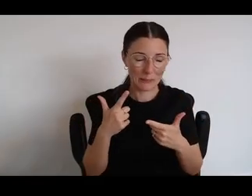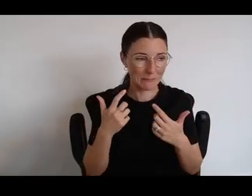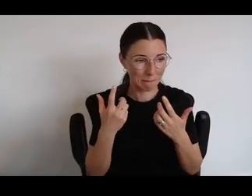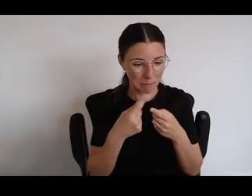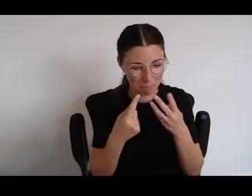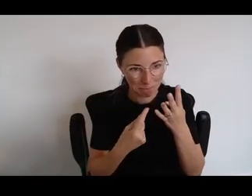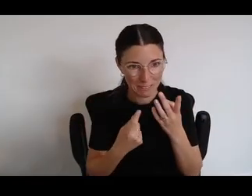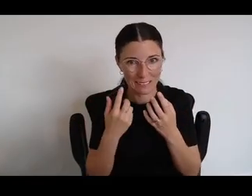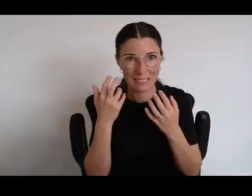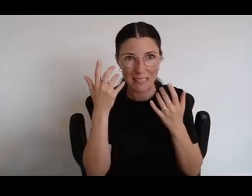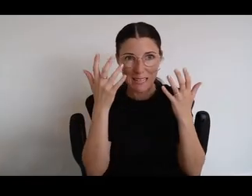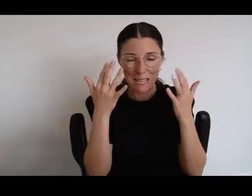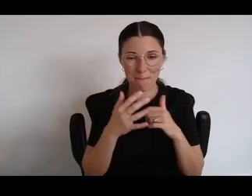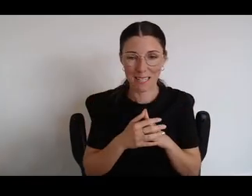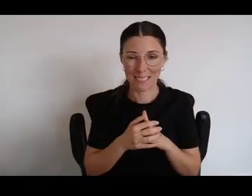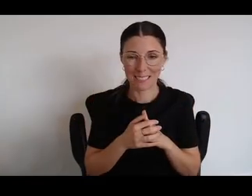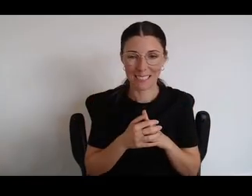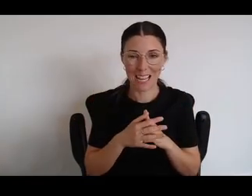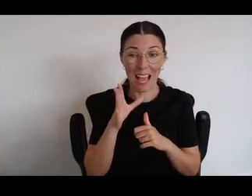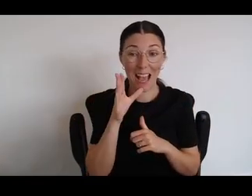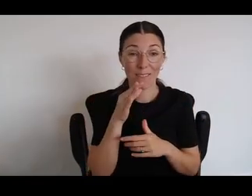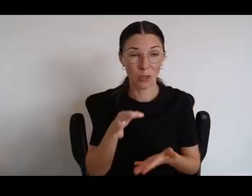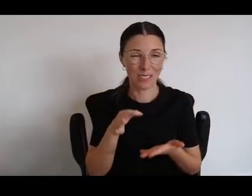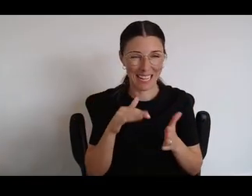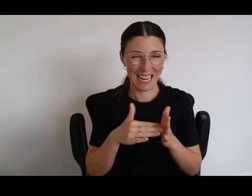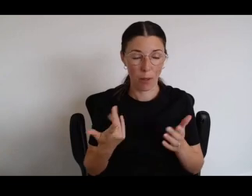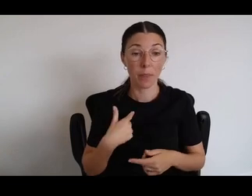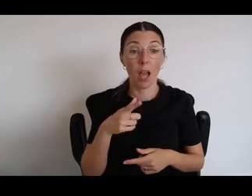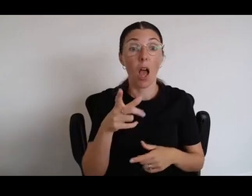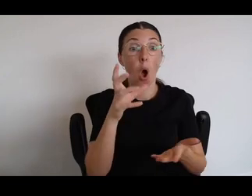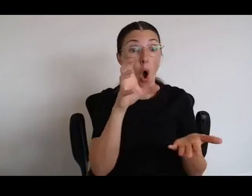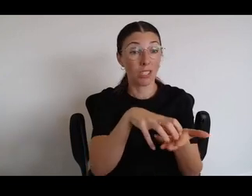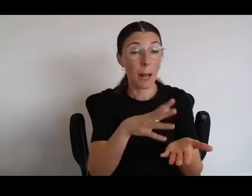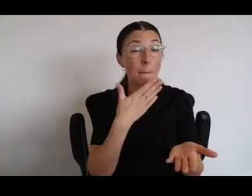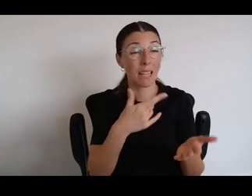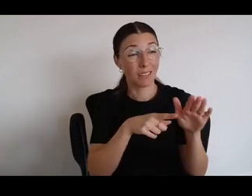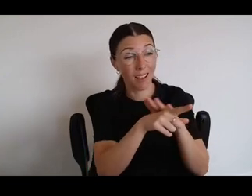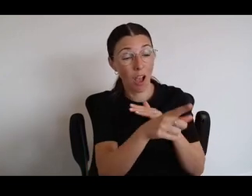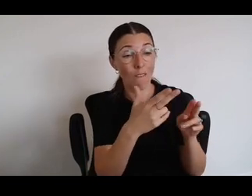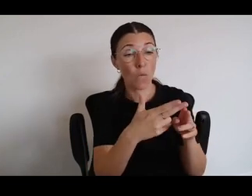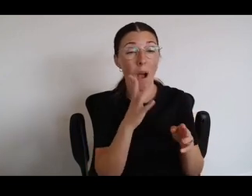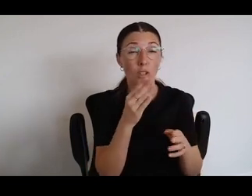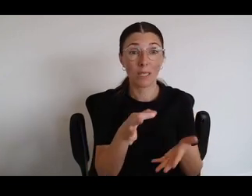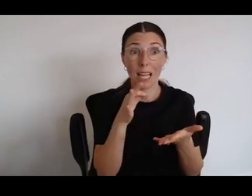tea. On-site audience, please make your way to Gandel Hall for afternoon tea, and online we'll see